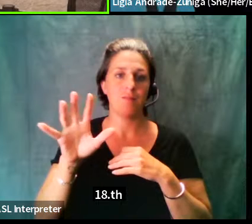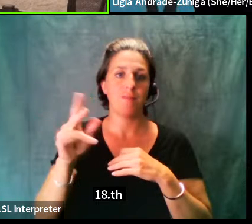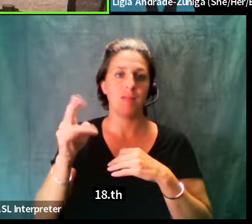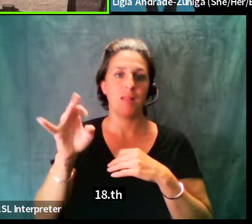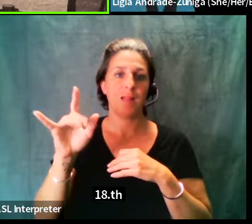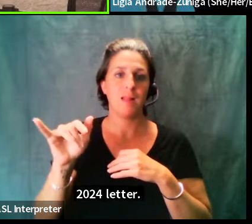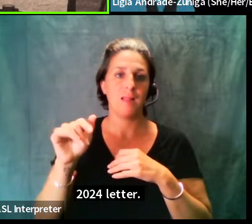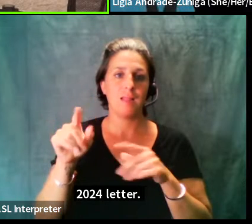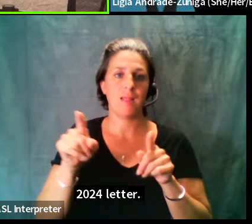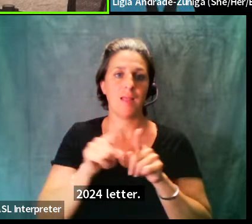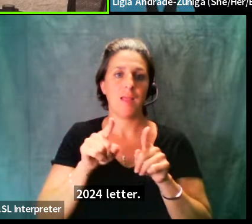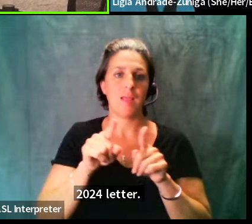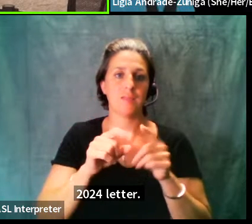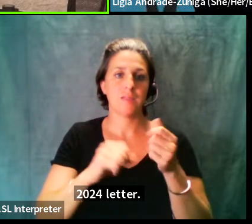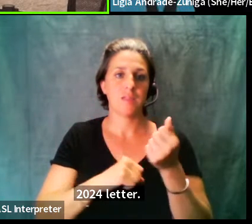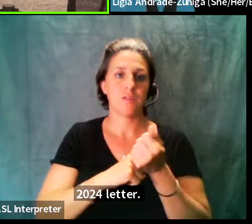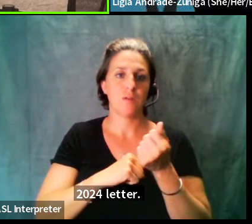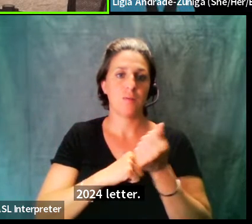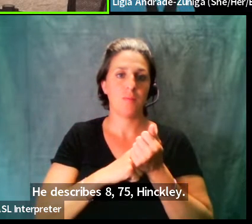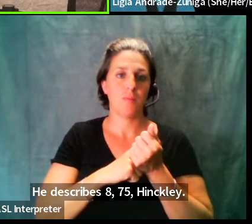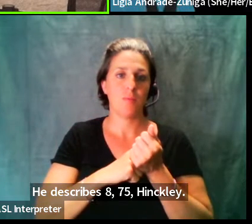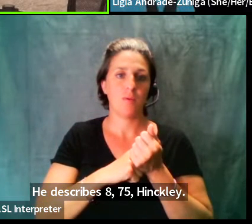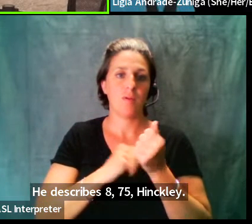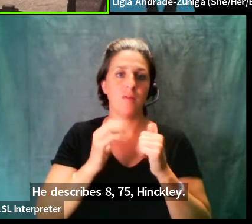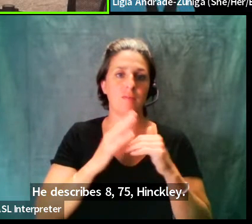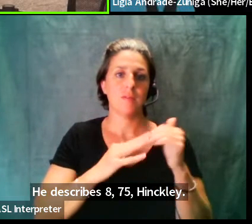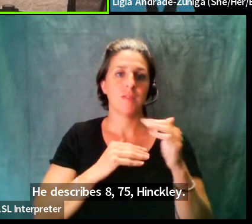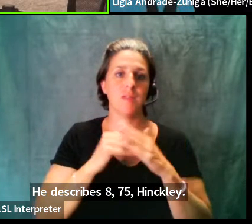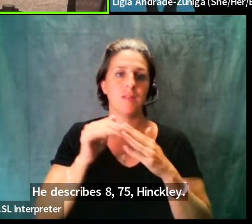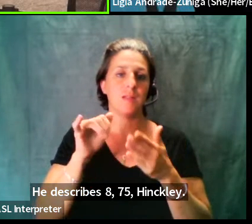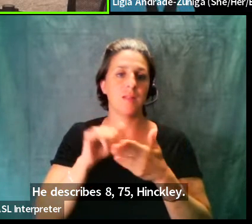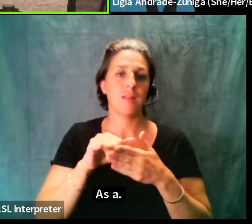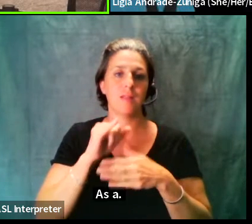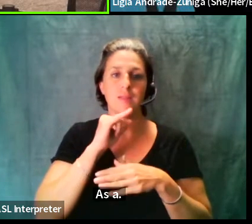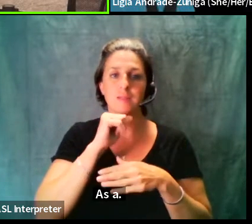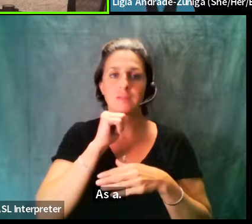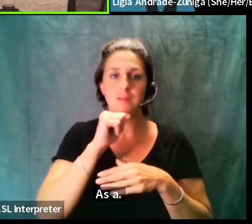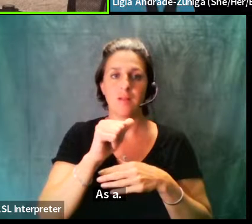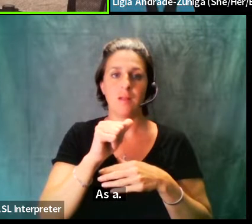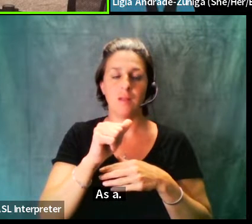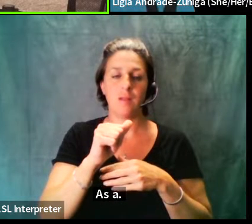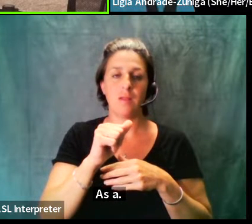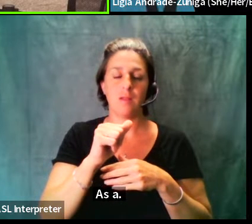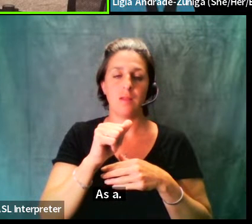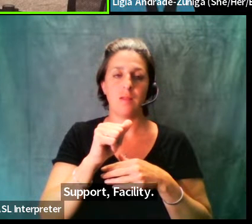a support facility. That is not